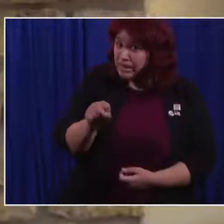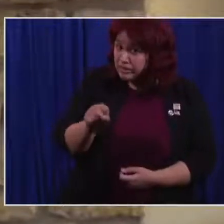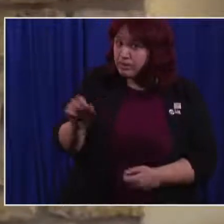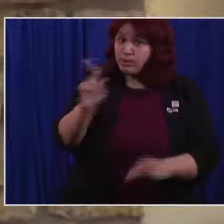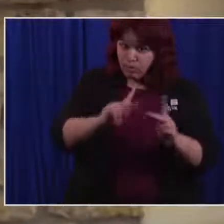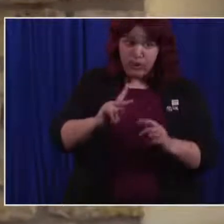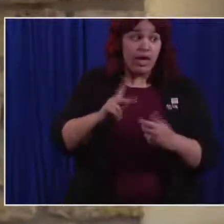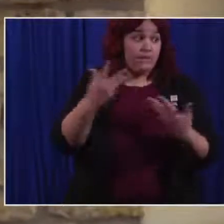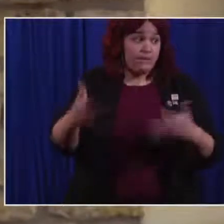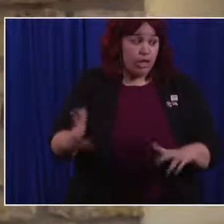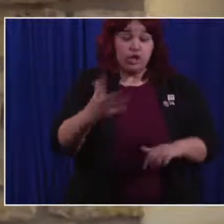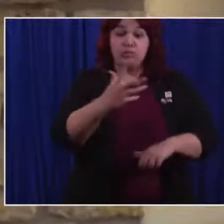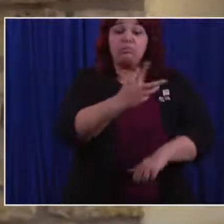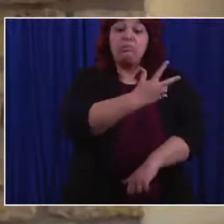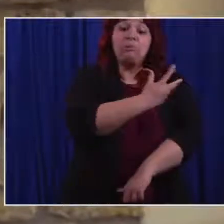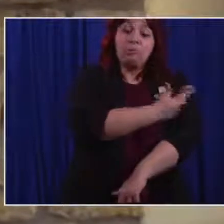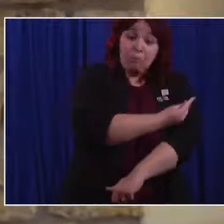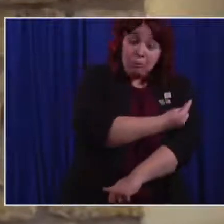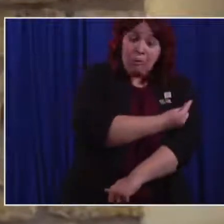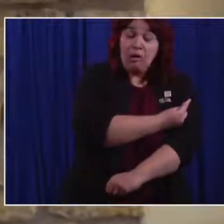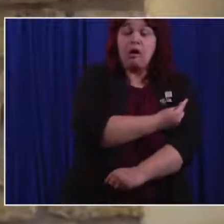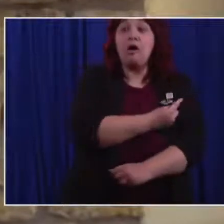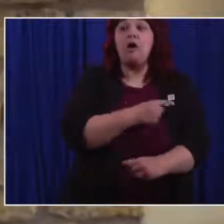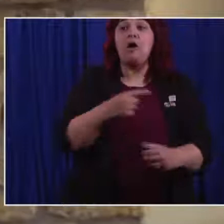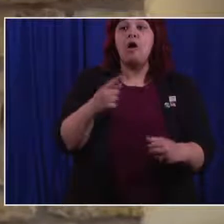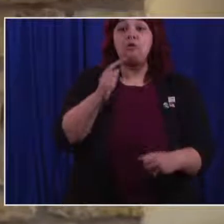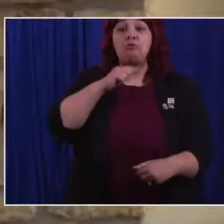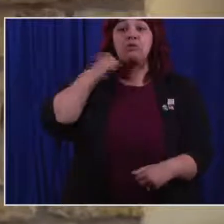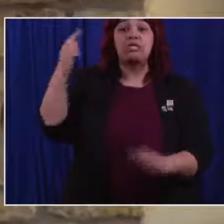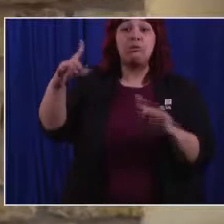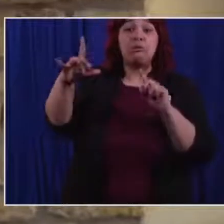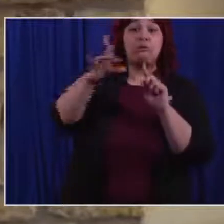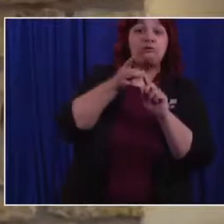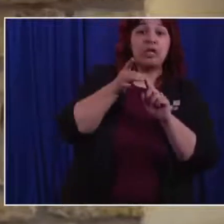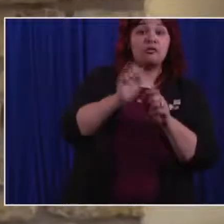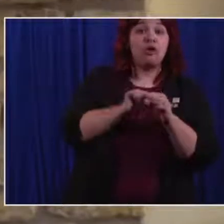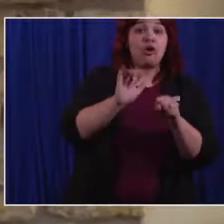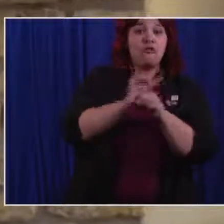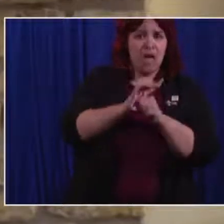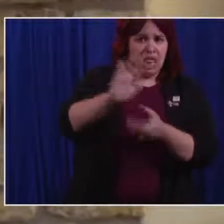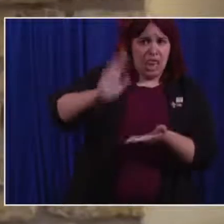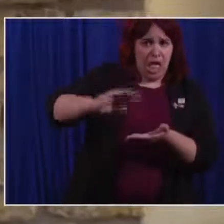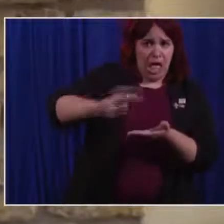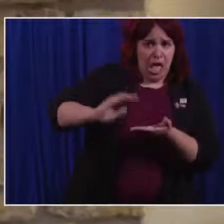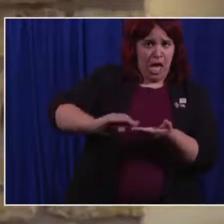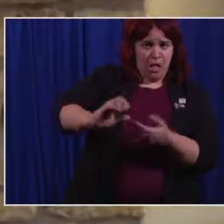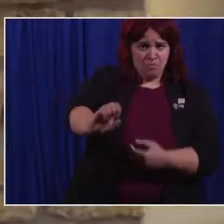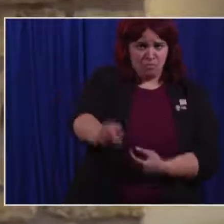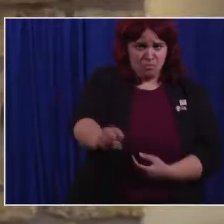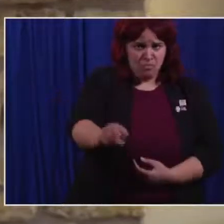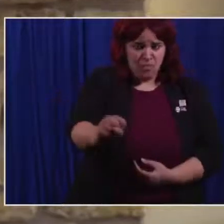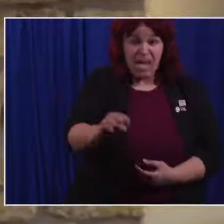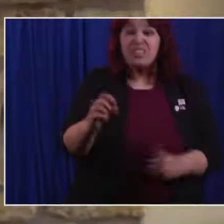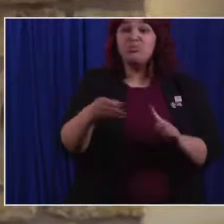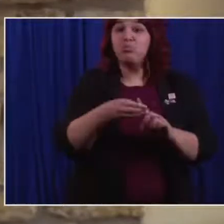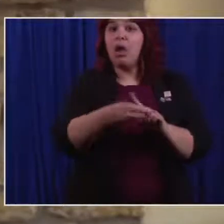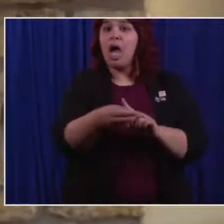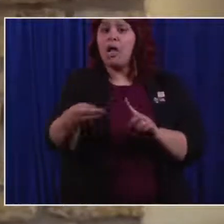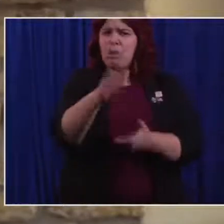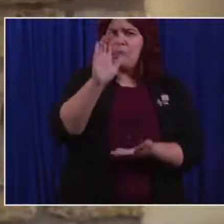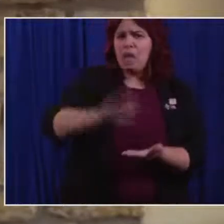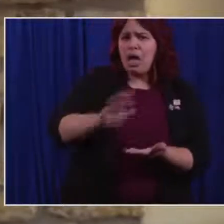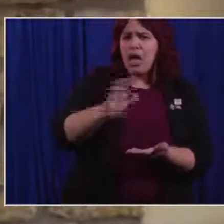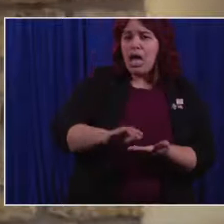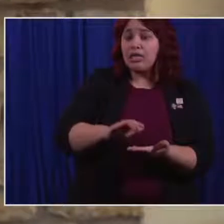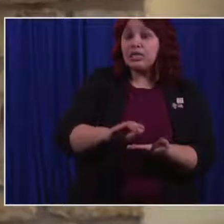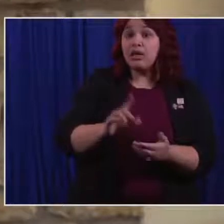a small risk of transmission, especially to the very vulnerable. And that when you're in public, you have no idea